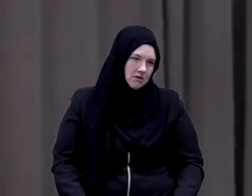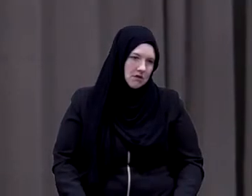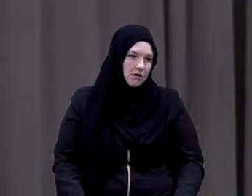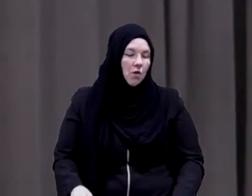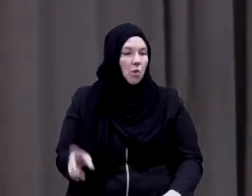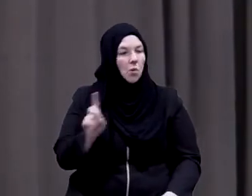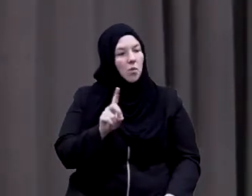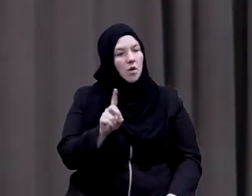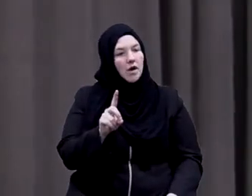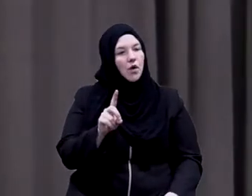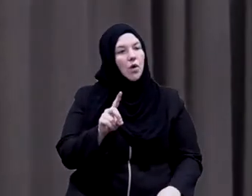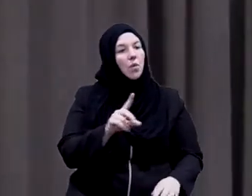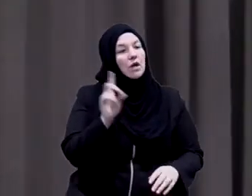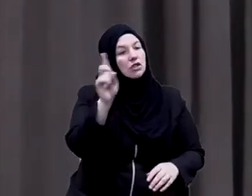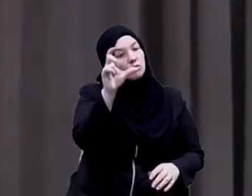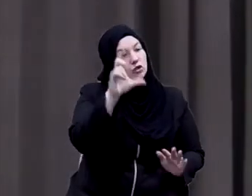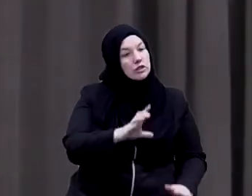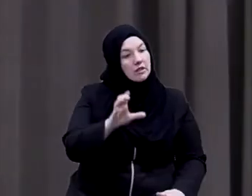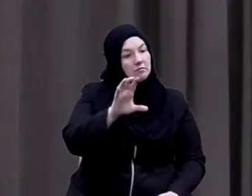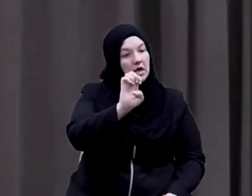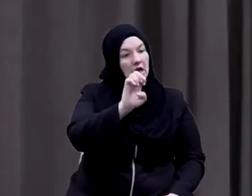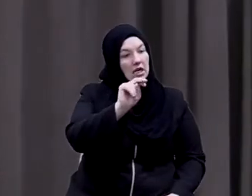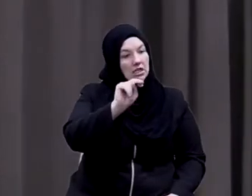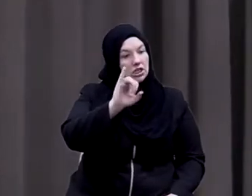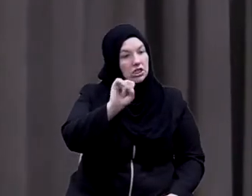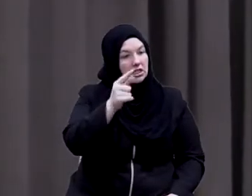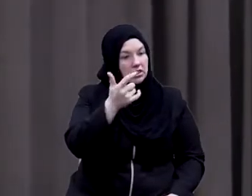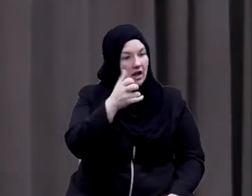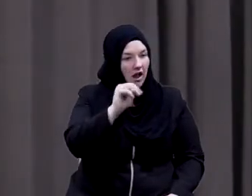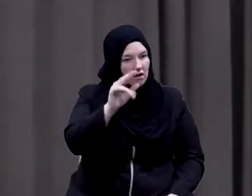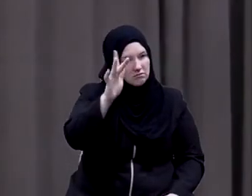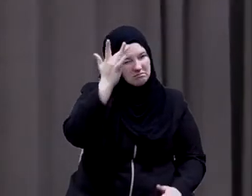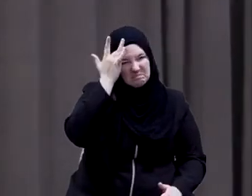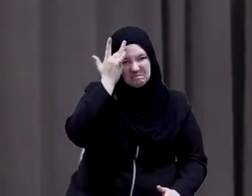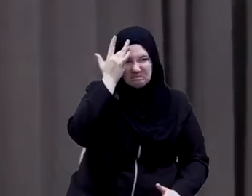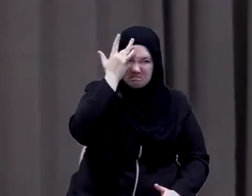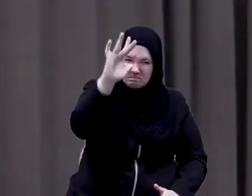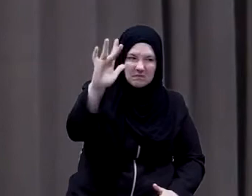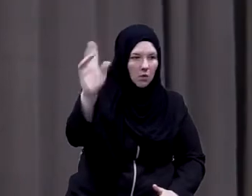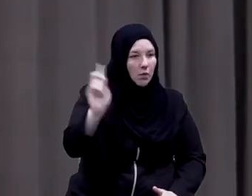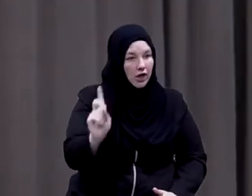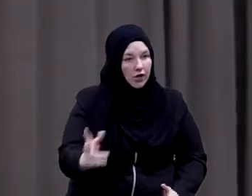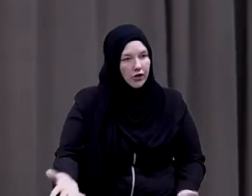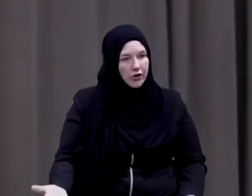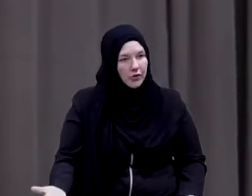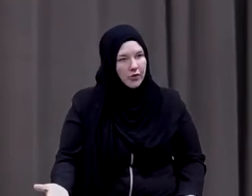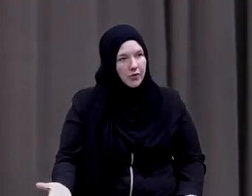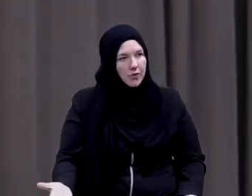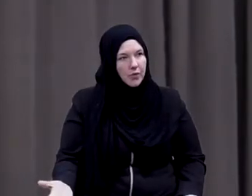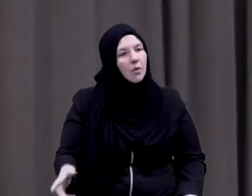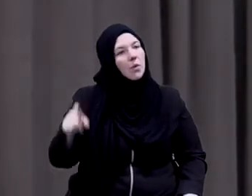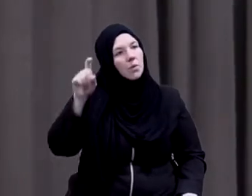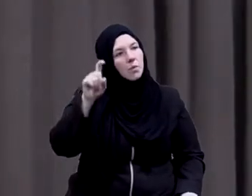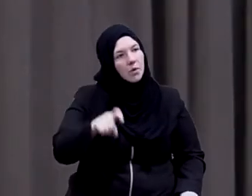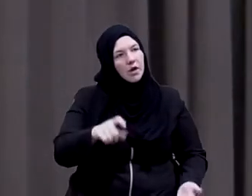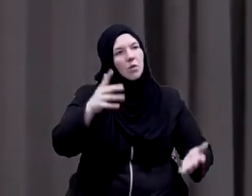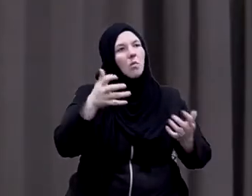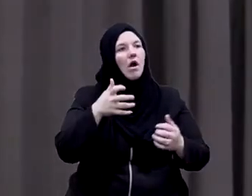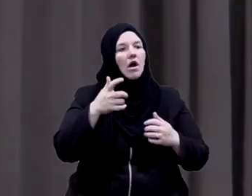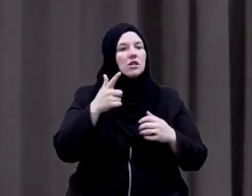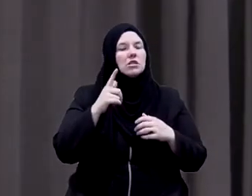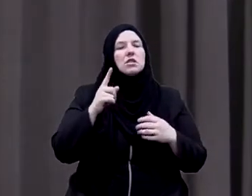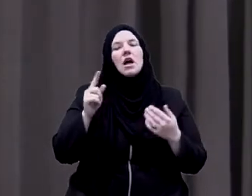Muslim Einstein? Right? Where is this? So now we want to just